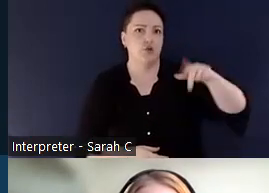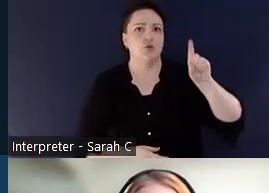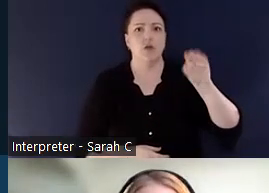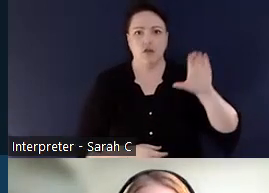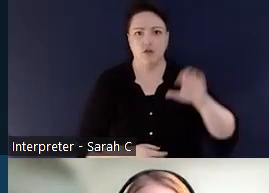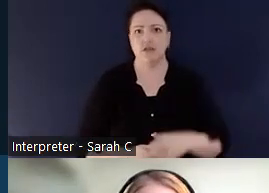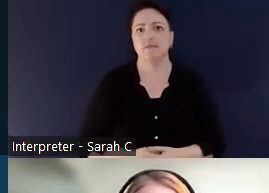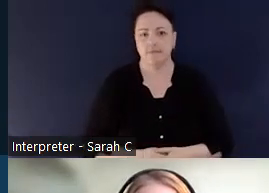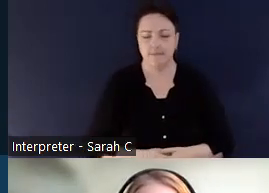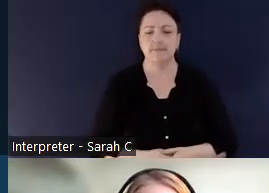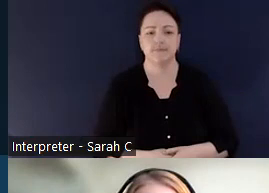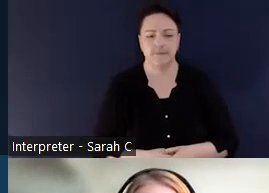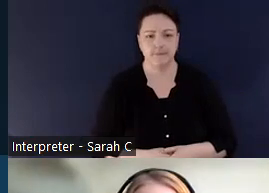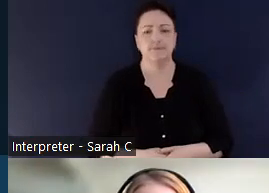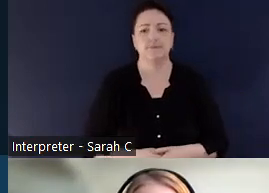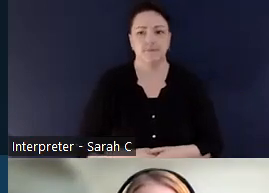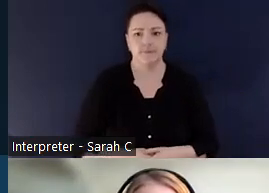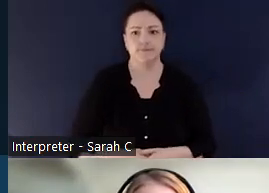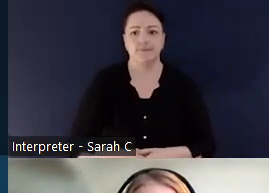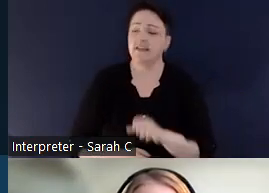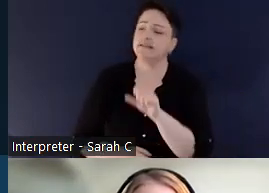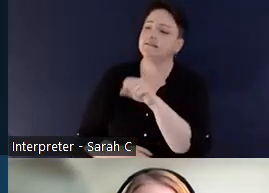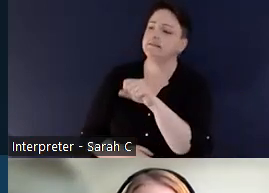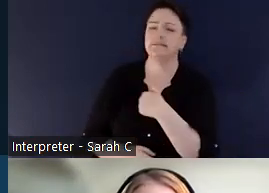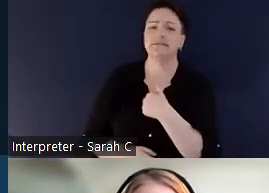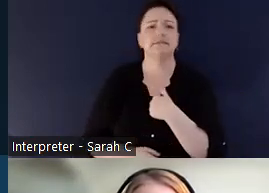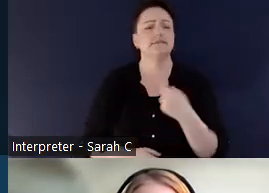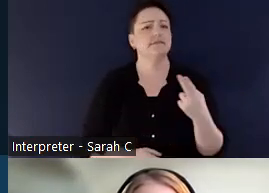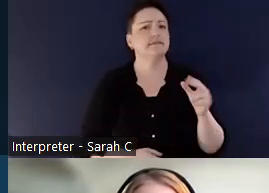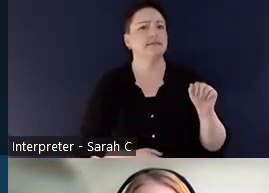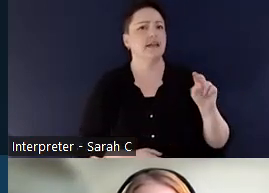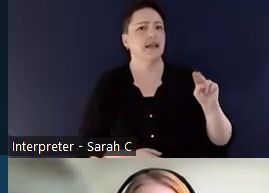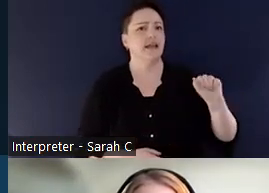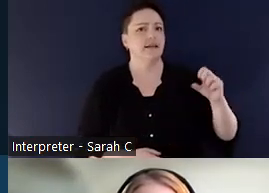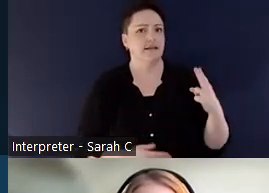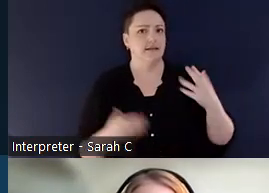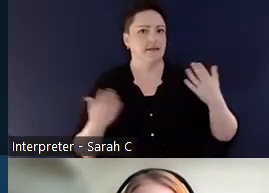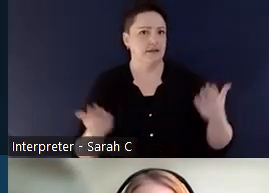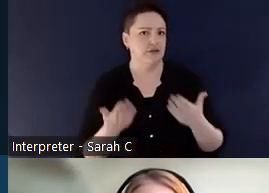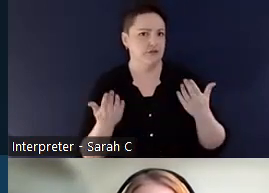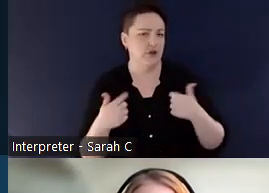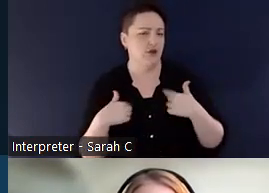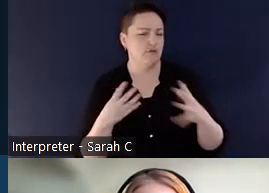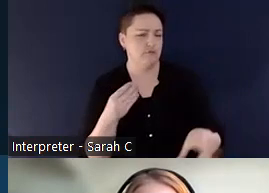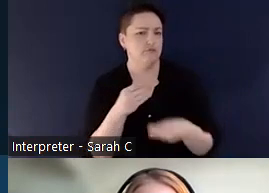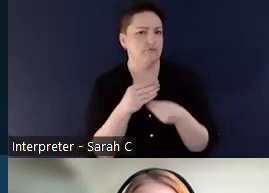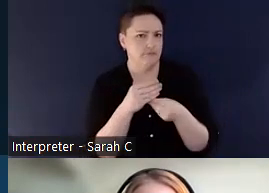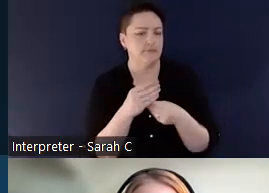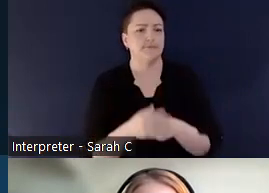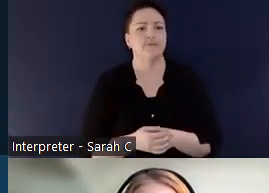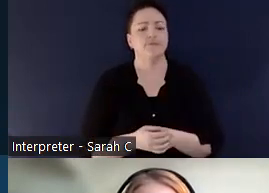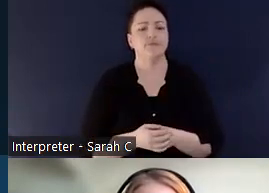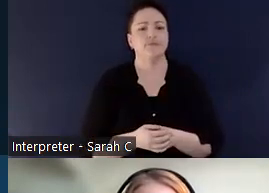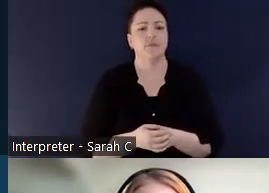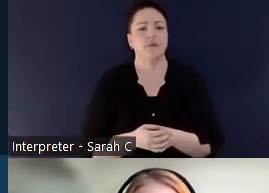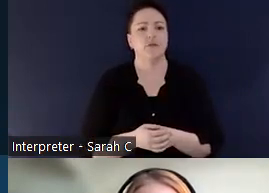Yeah, and maybe just to add a little bit to that, you were asking about the